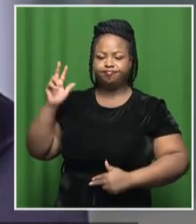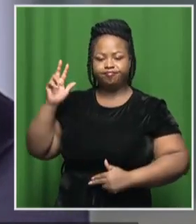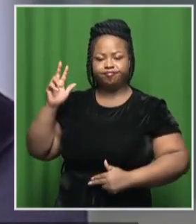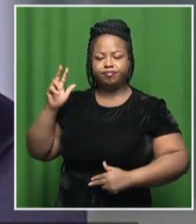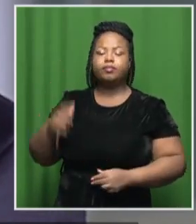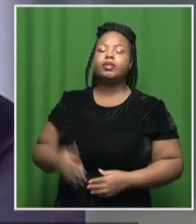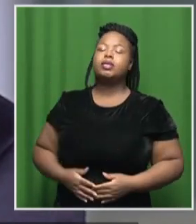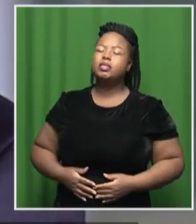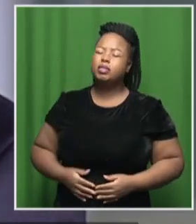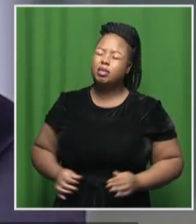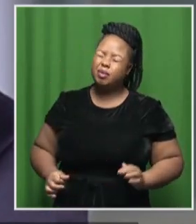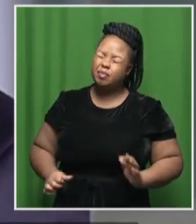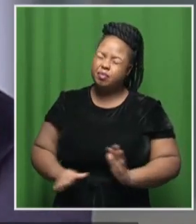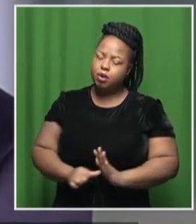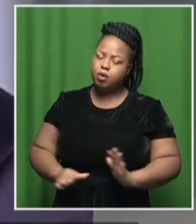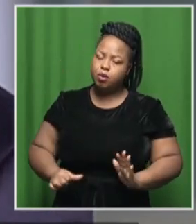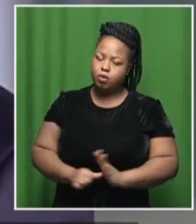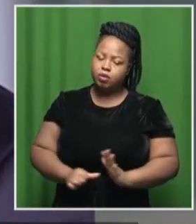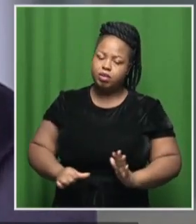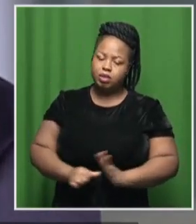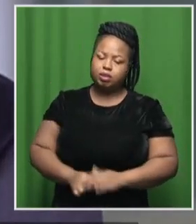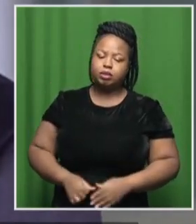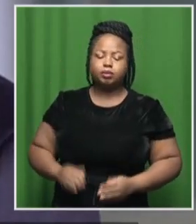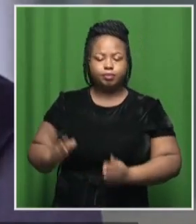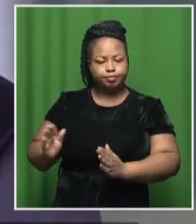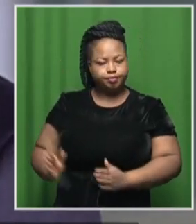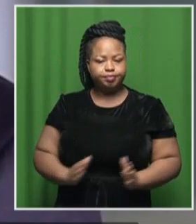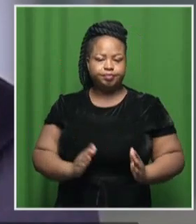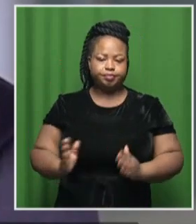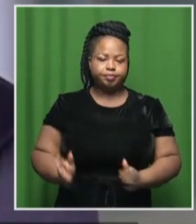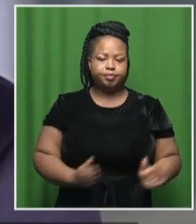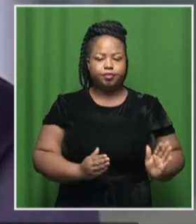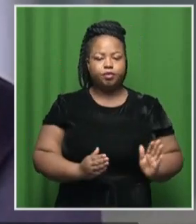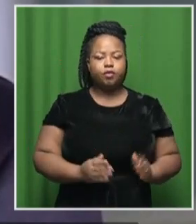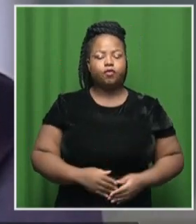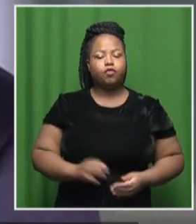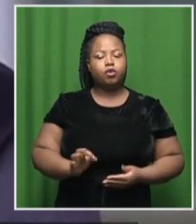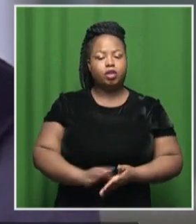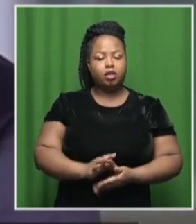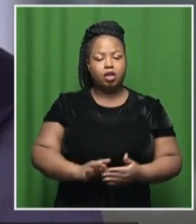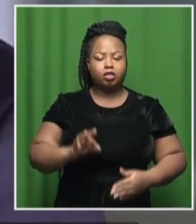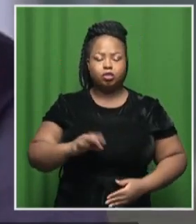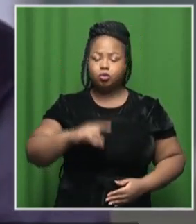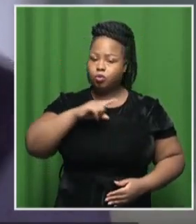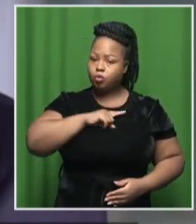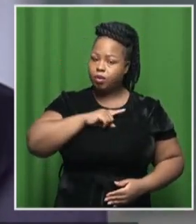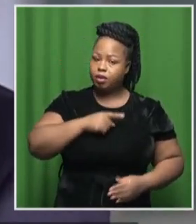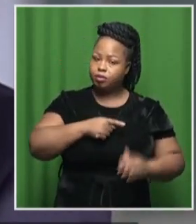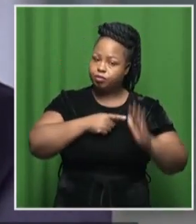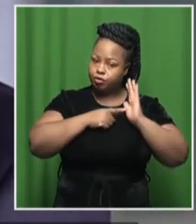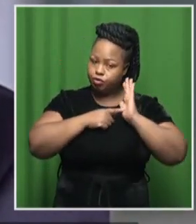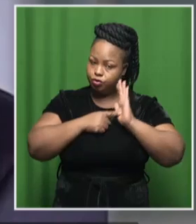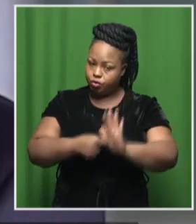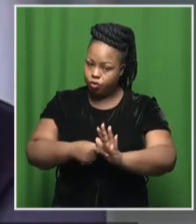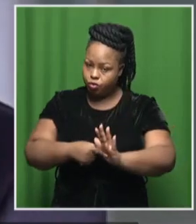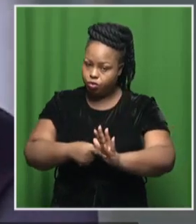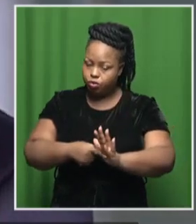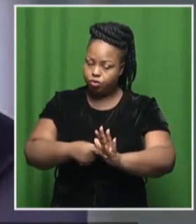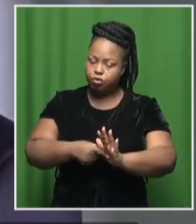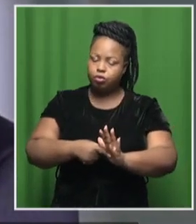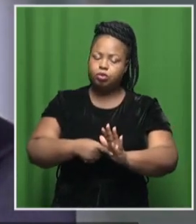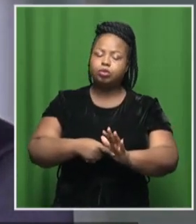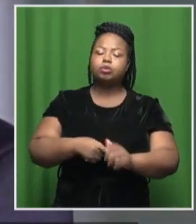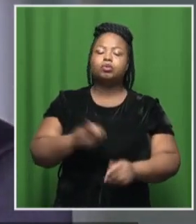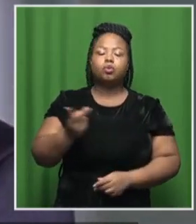of the process of arranging for elections. It is both symbolic but also